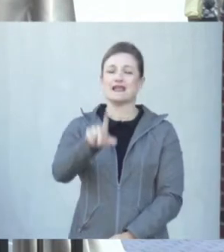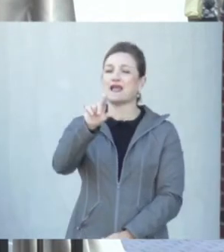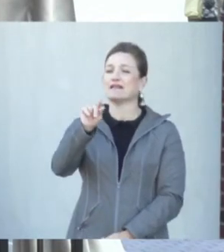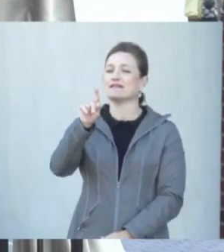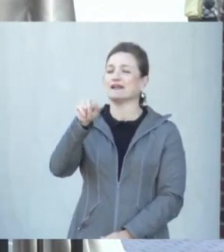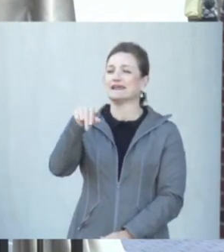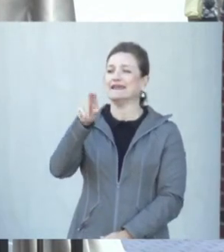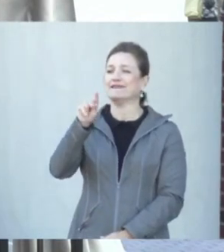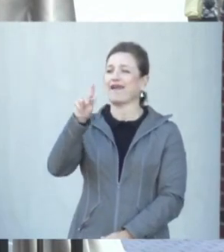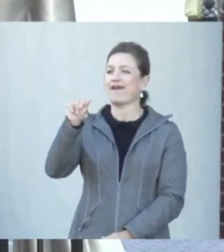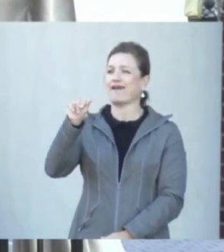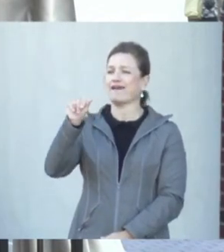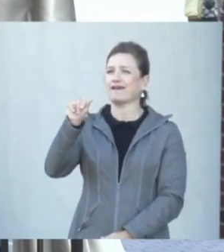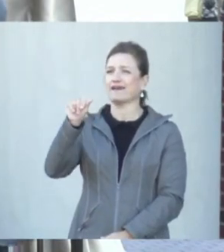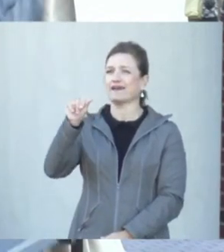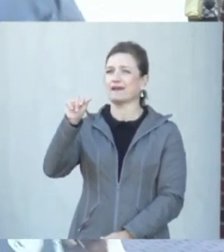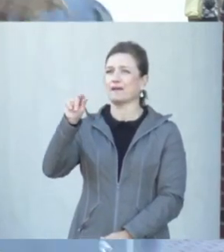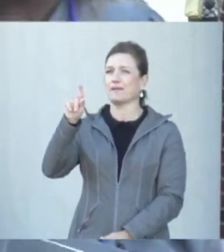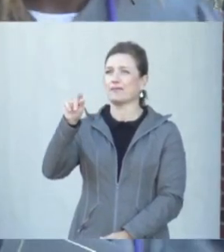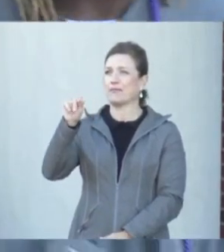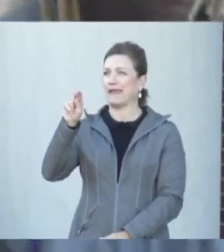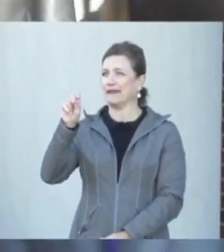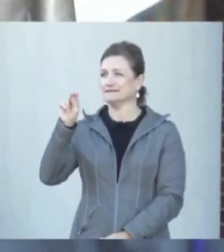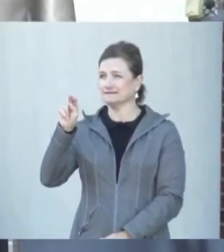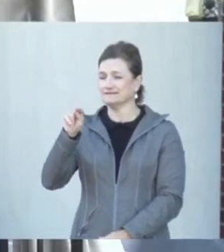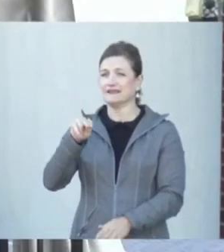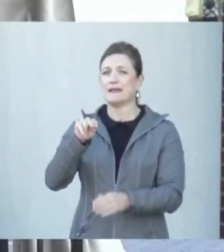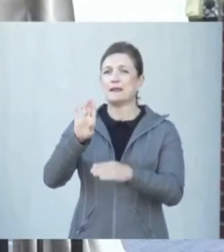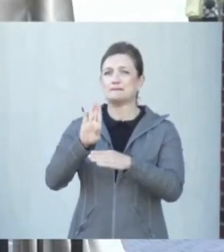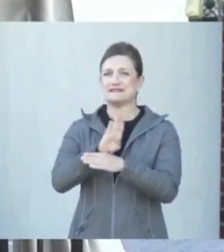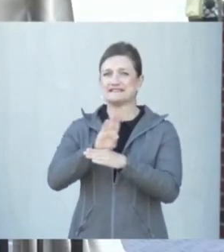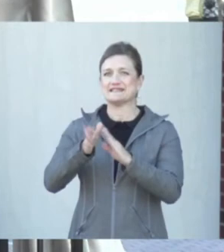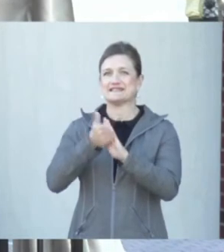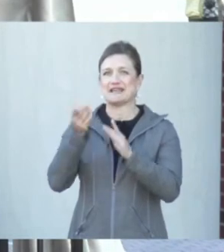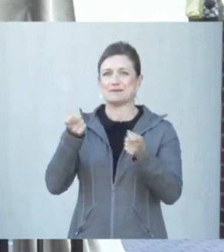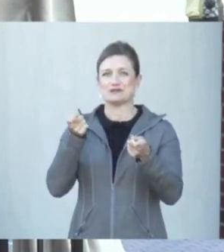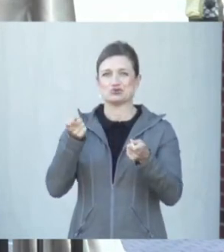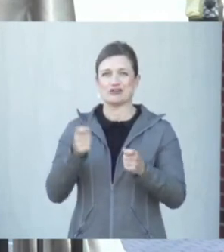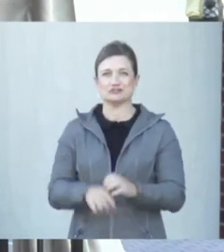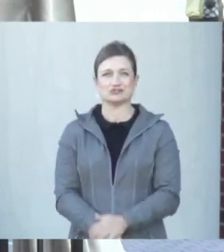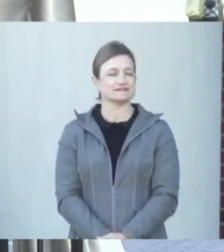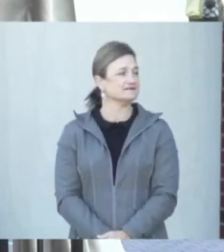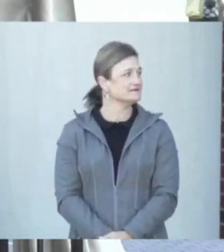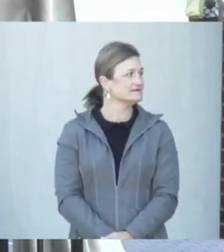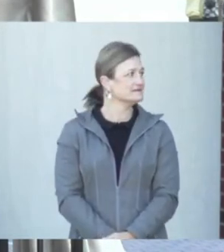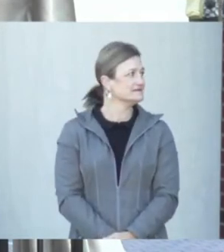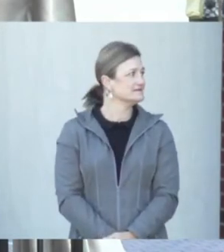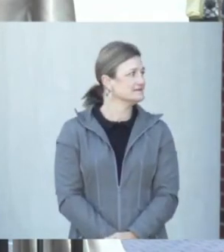Lakita Haley, Business Administration.